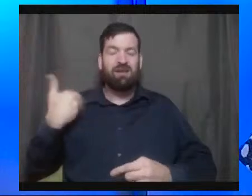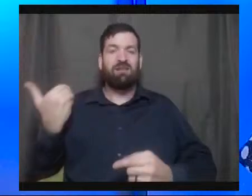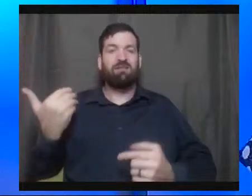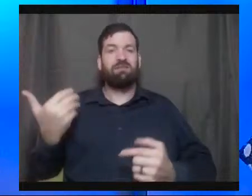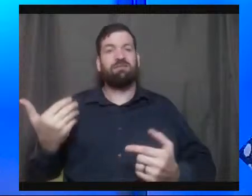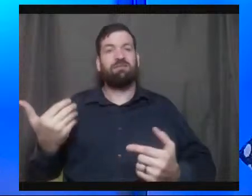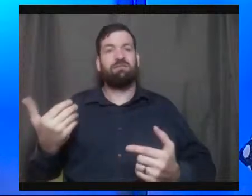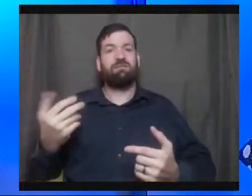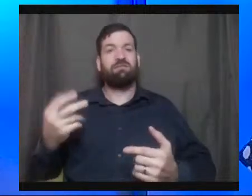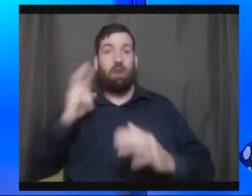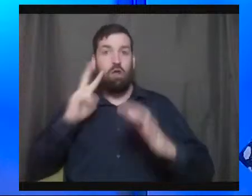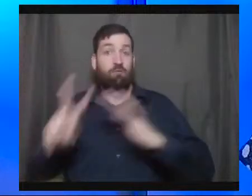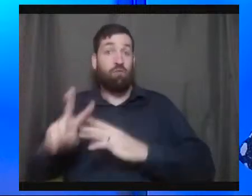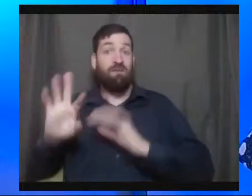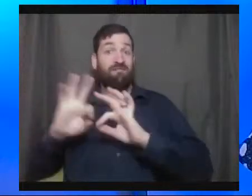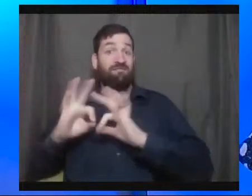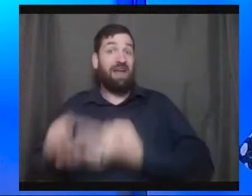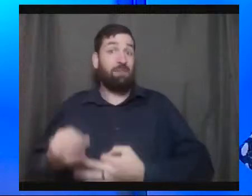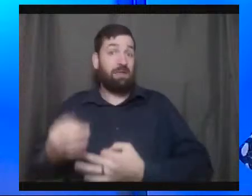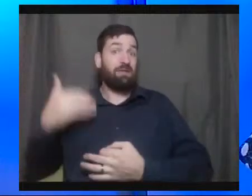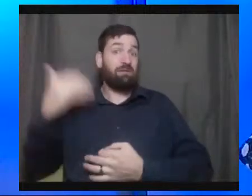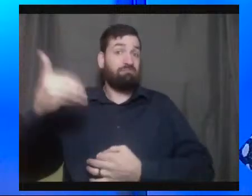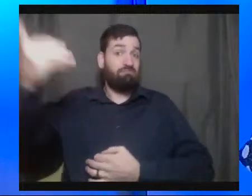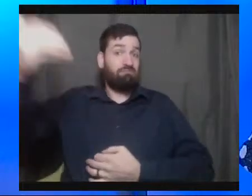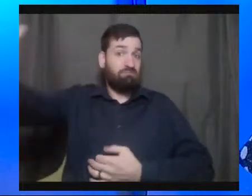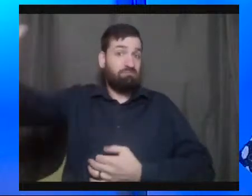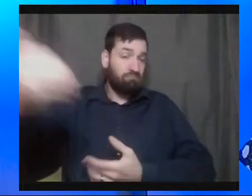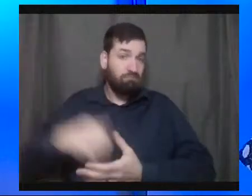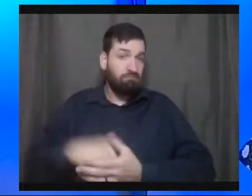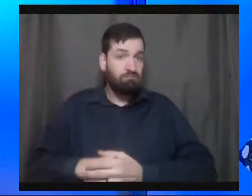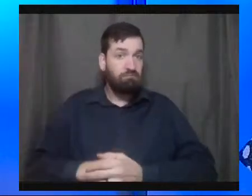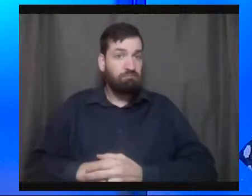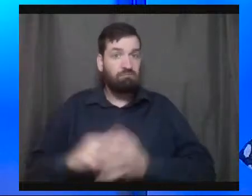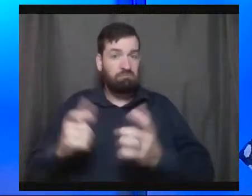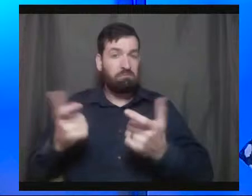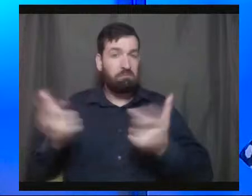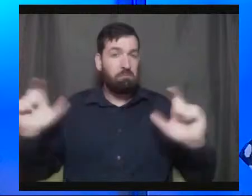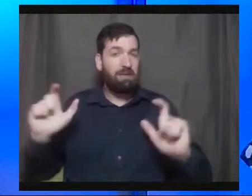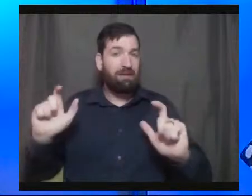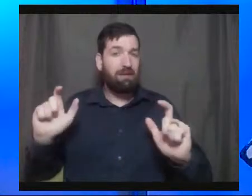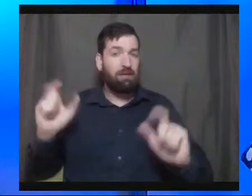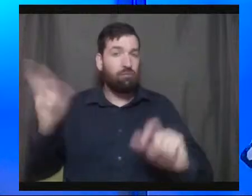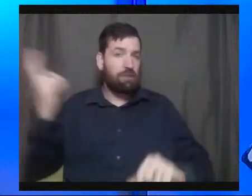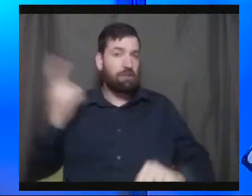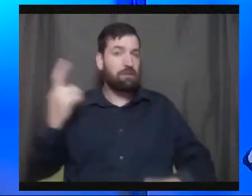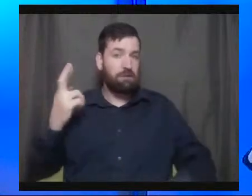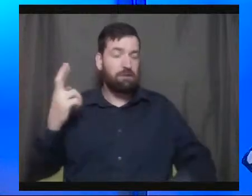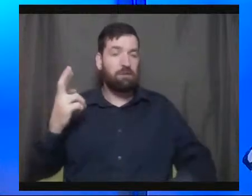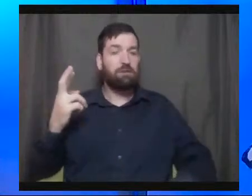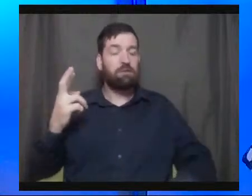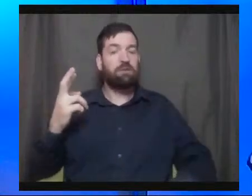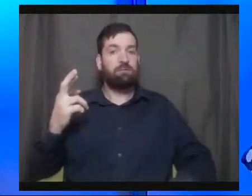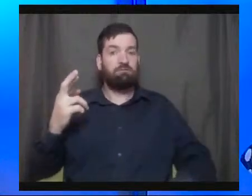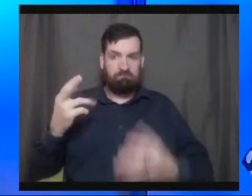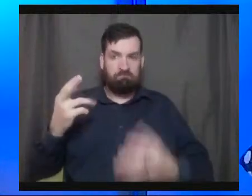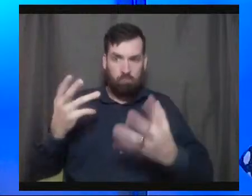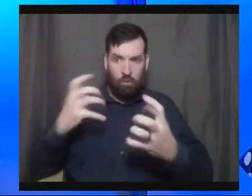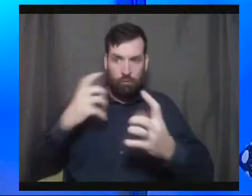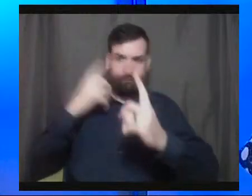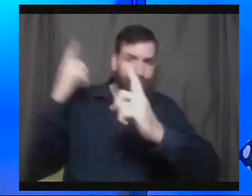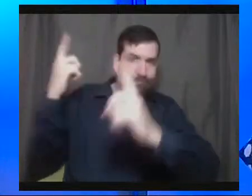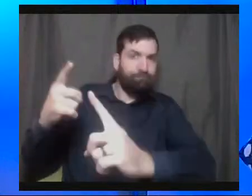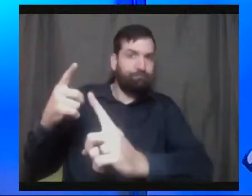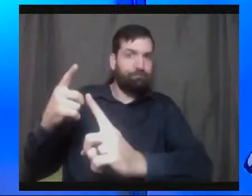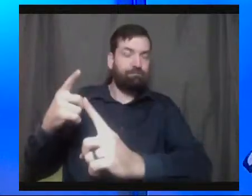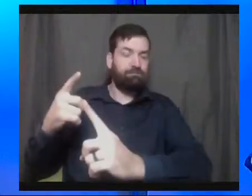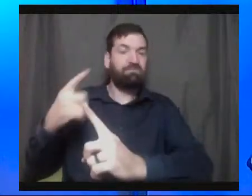having a family at one day. So I think that was a very big factor of, wanting to be there in the future for my